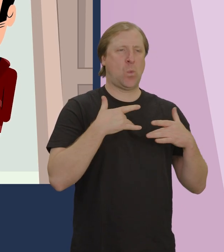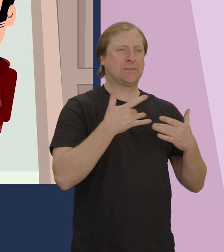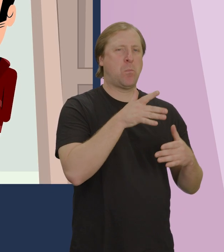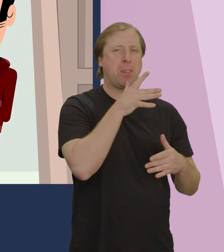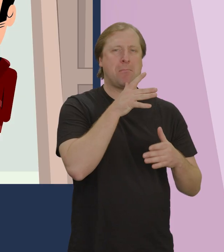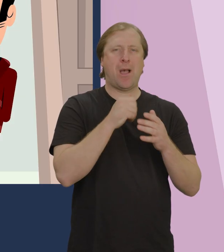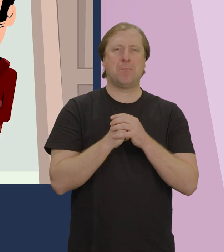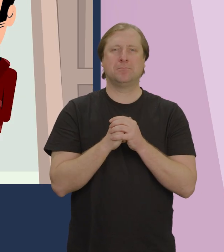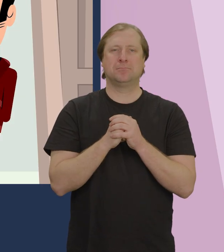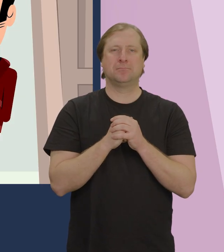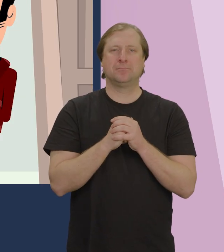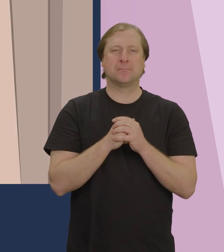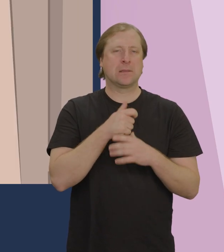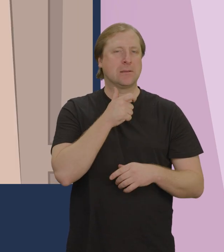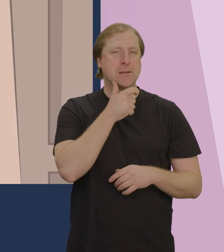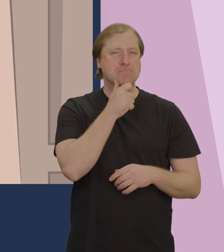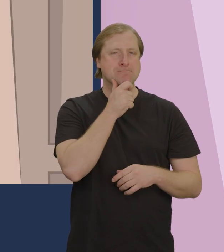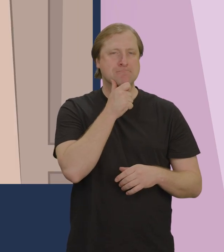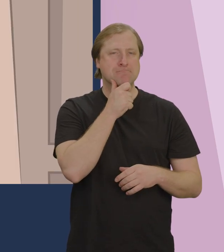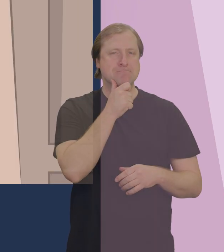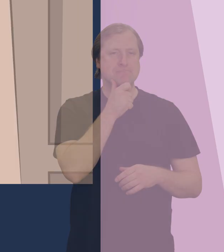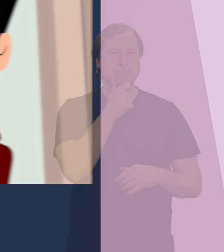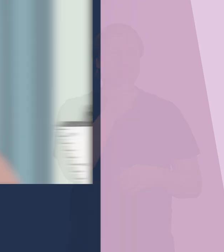What's up with Mom?